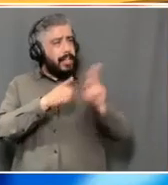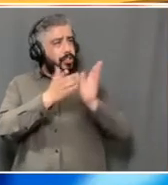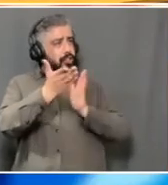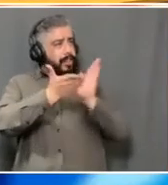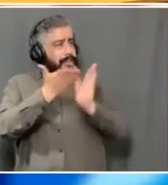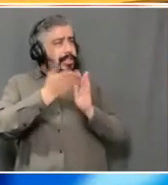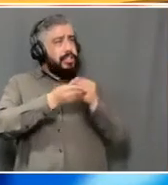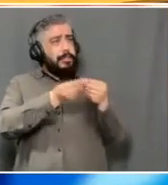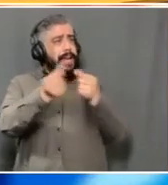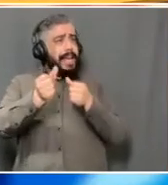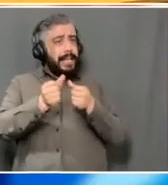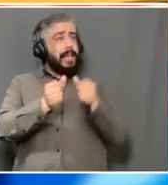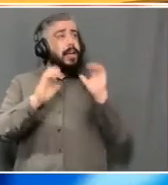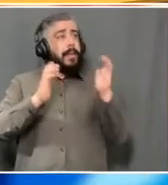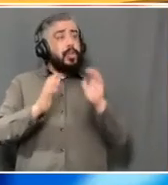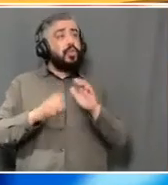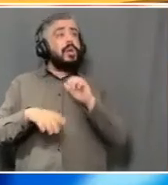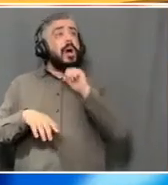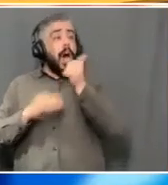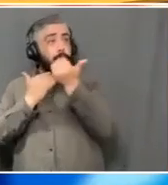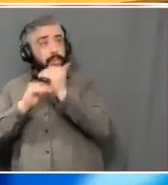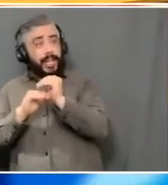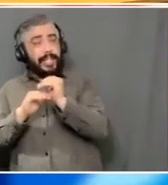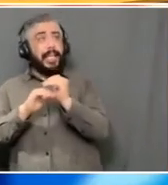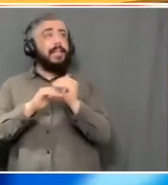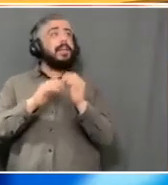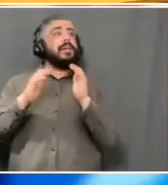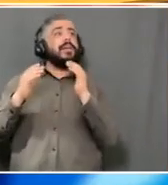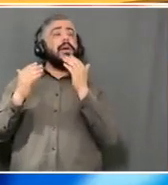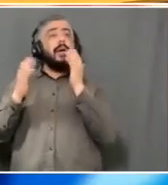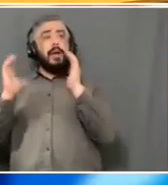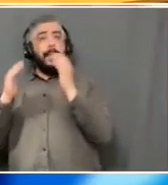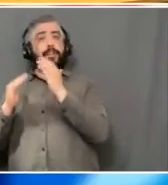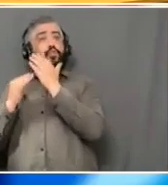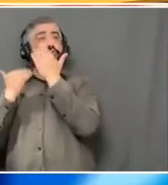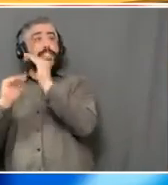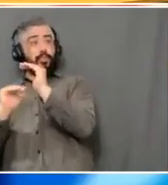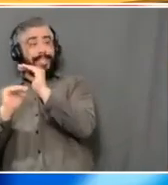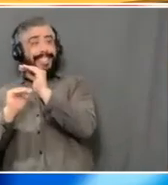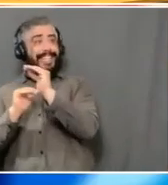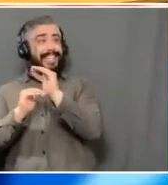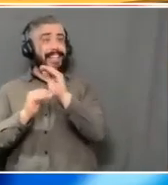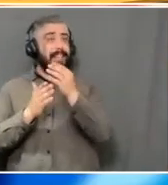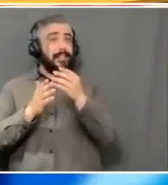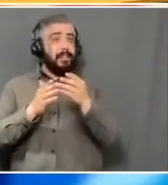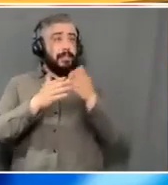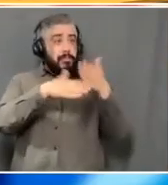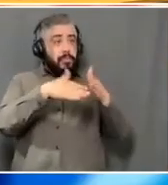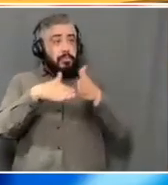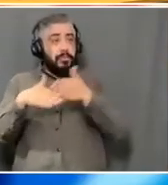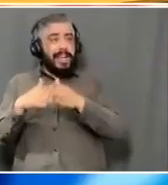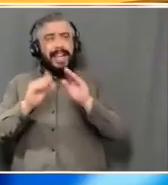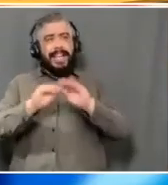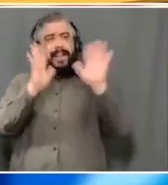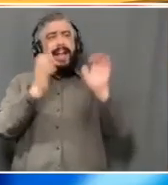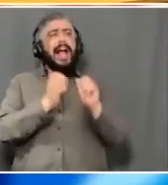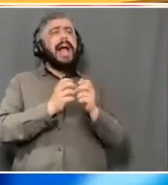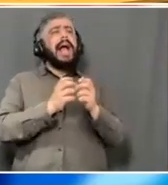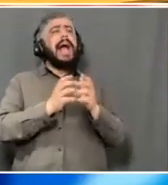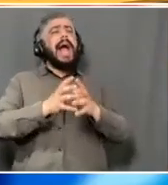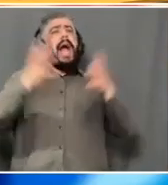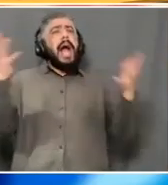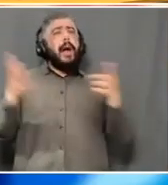by unrestricted versus restricted funds? So breaking it out and clarify how much of the unrestricted portion